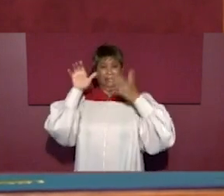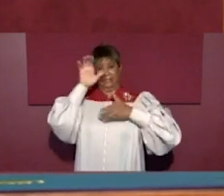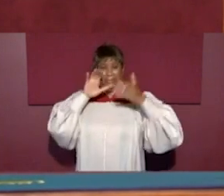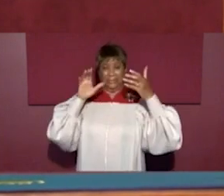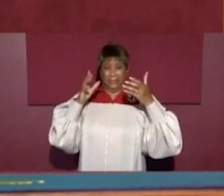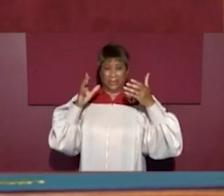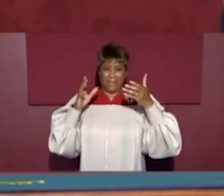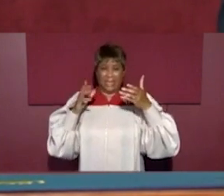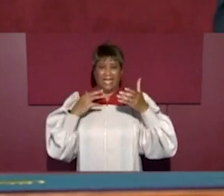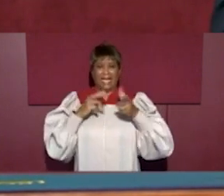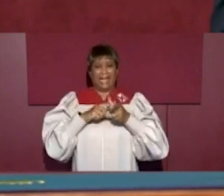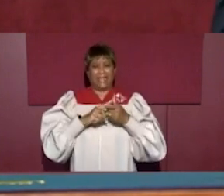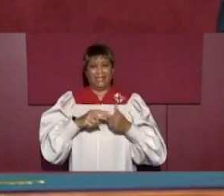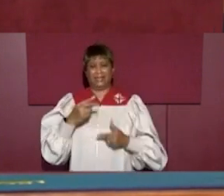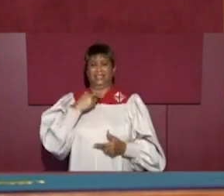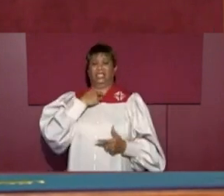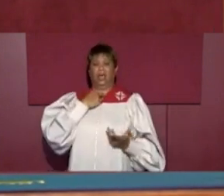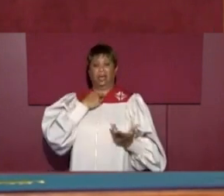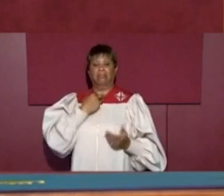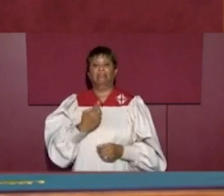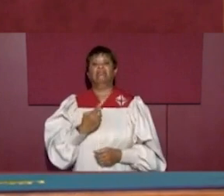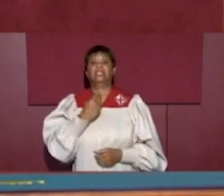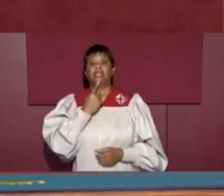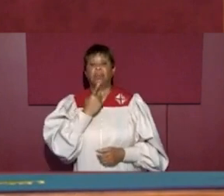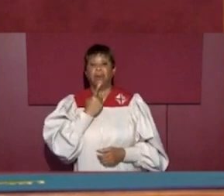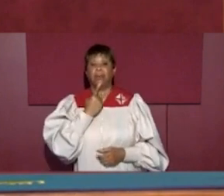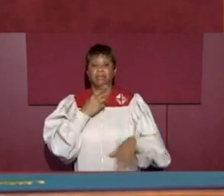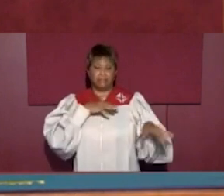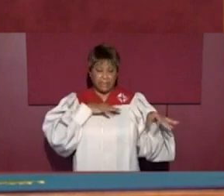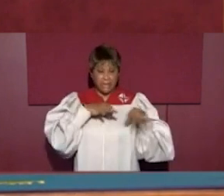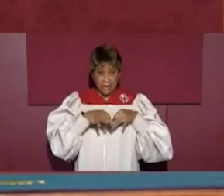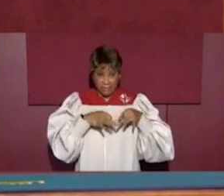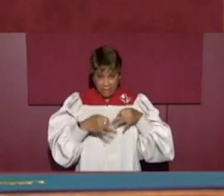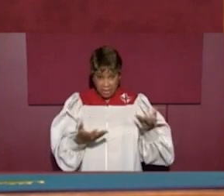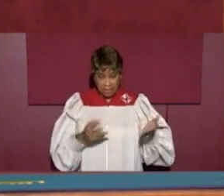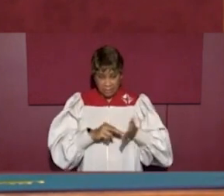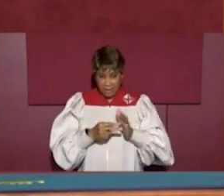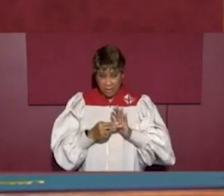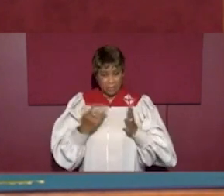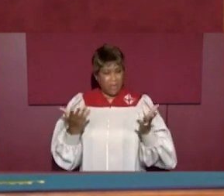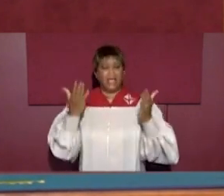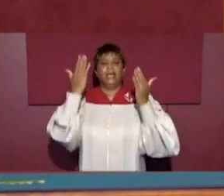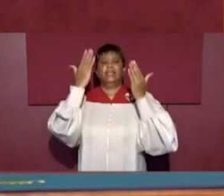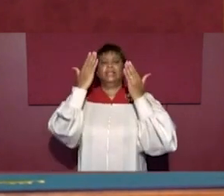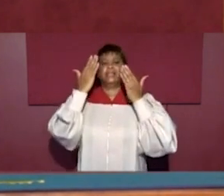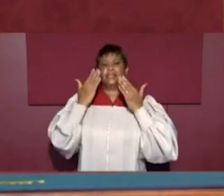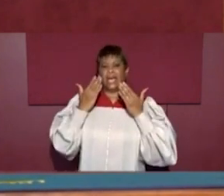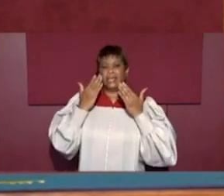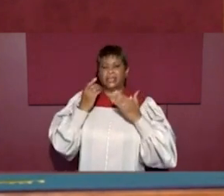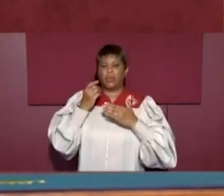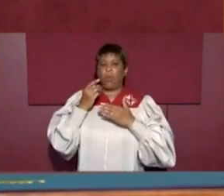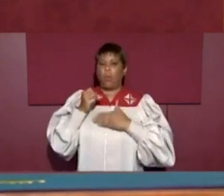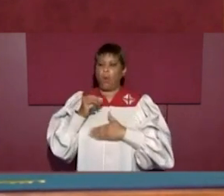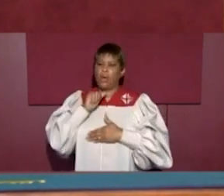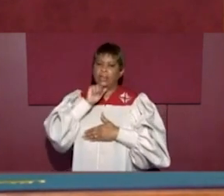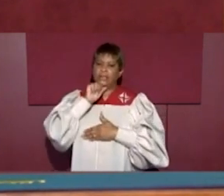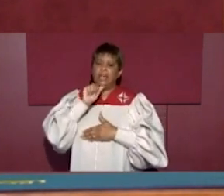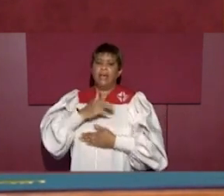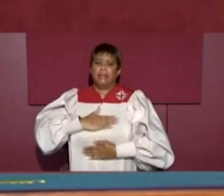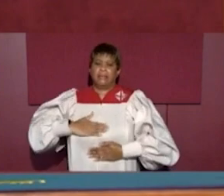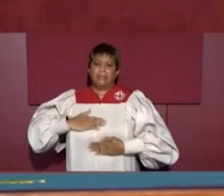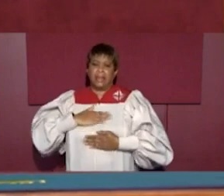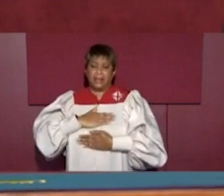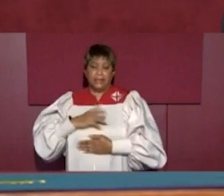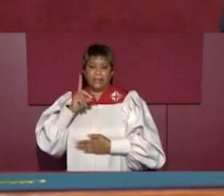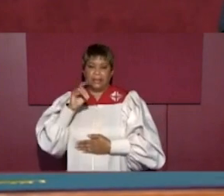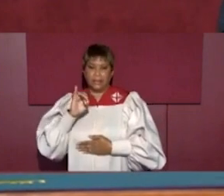find yourself stuck. Disappointment, by definition, is sadness or displeasure